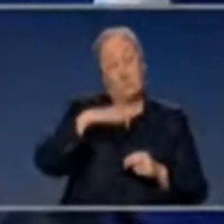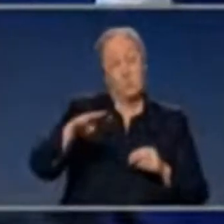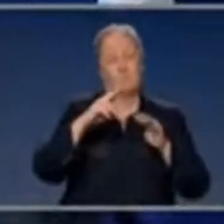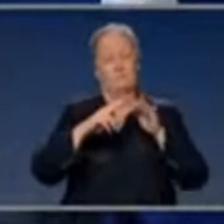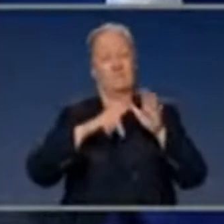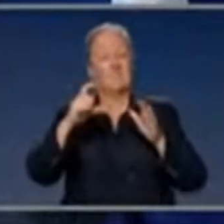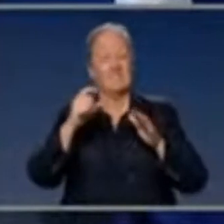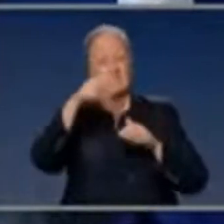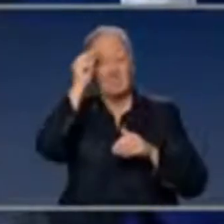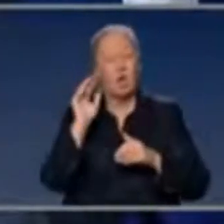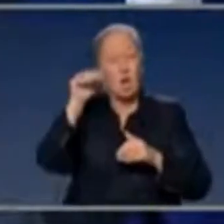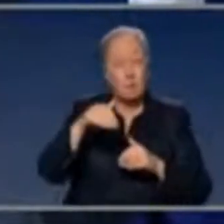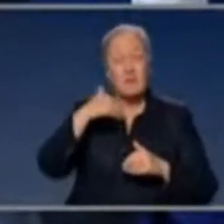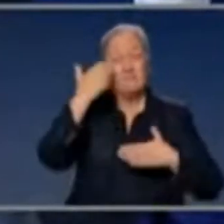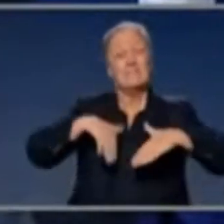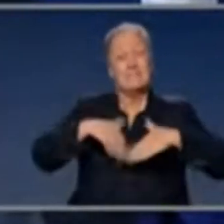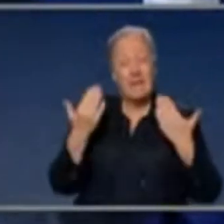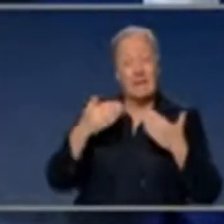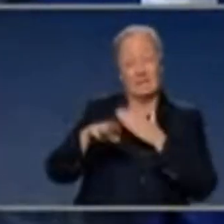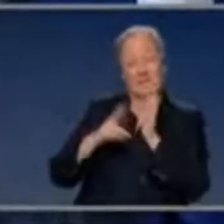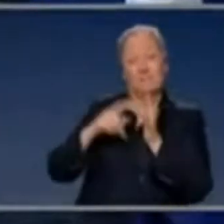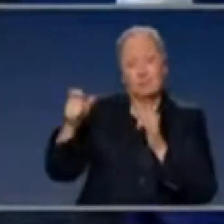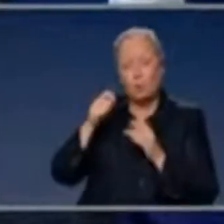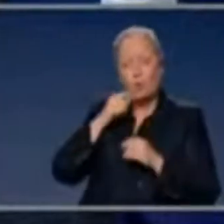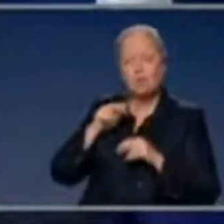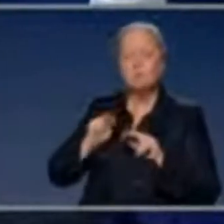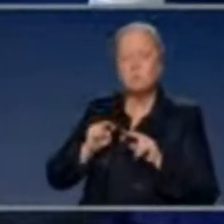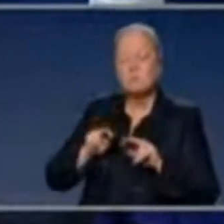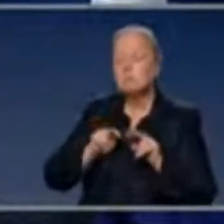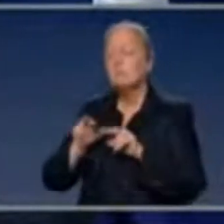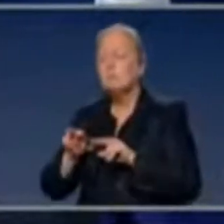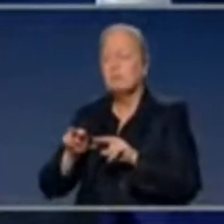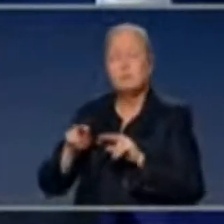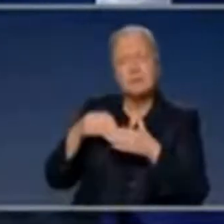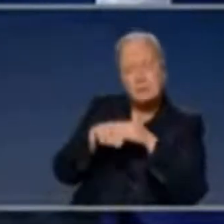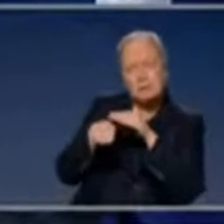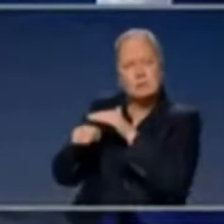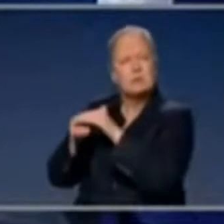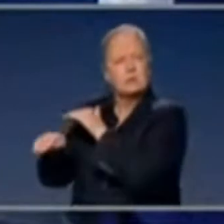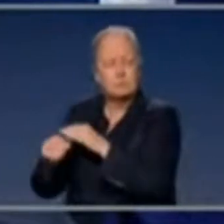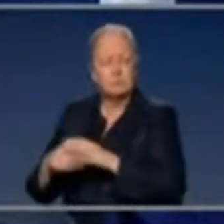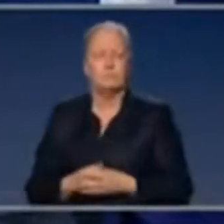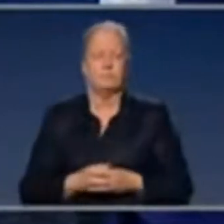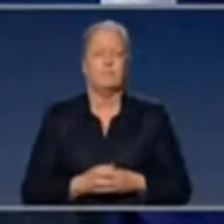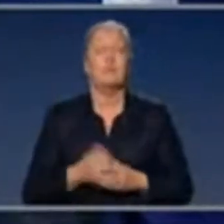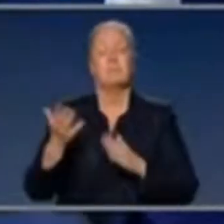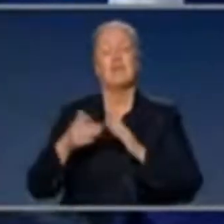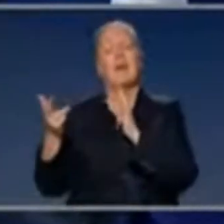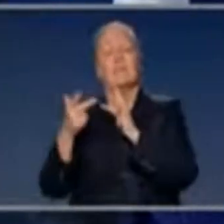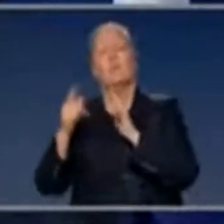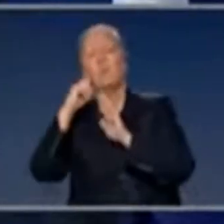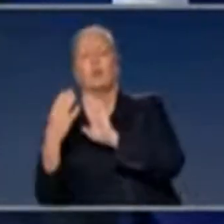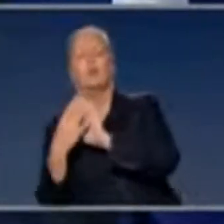facilities being visited each and every day in Victoria, and then that will progress into other states and territories. On the borders, we made